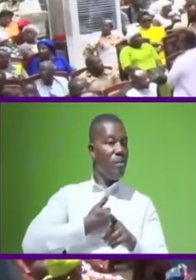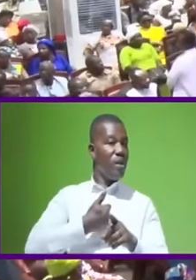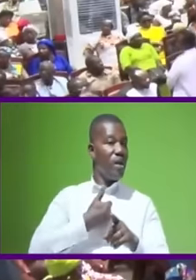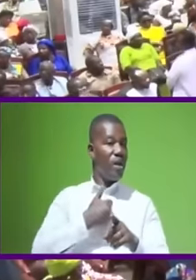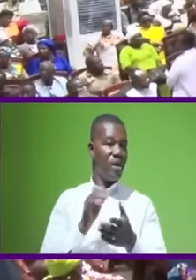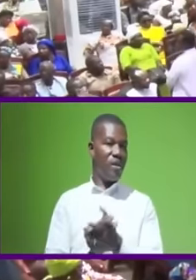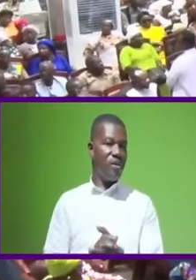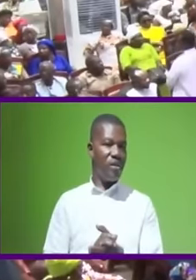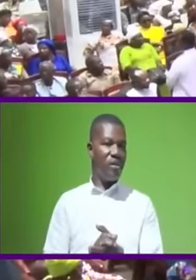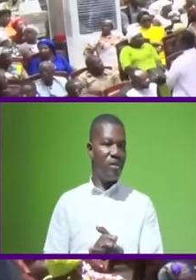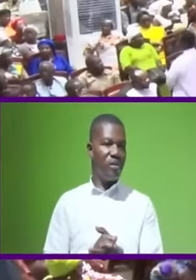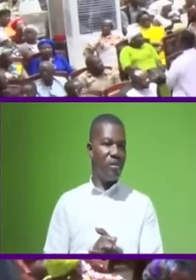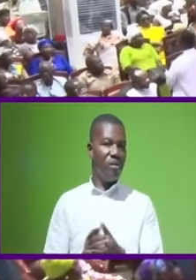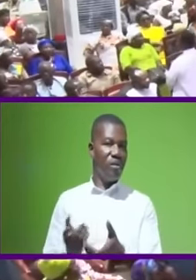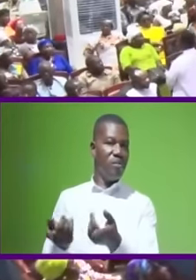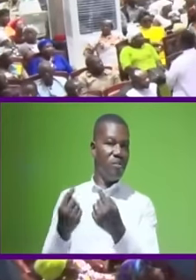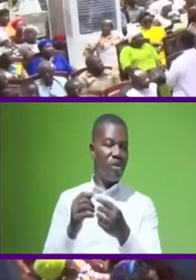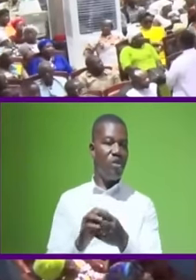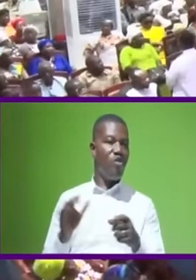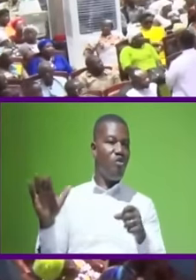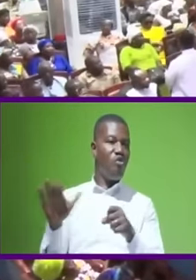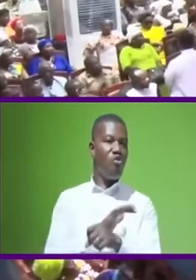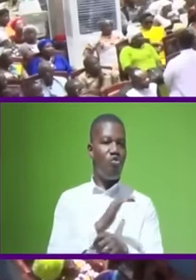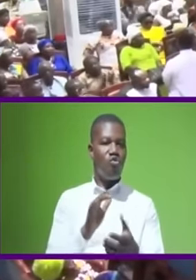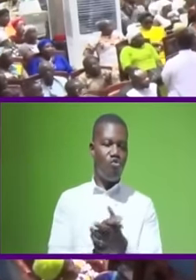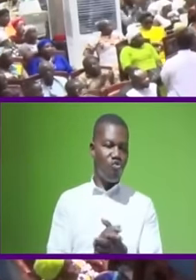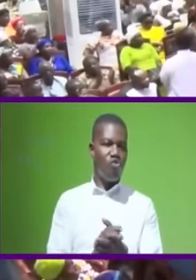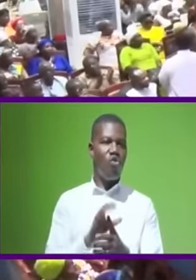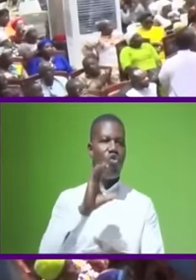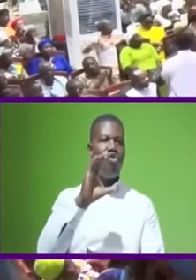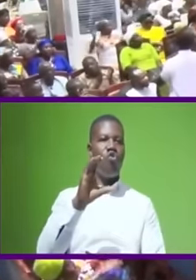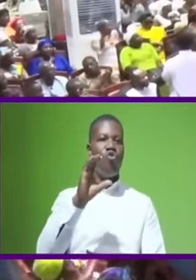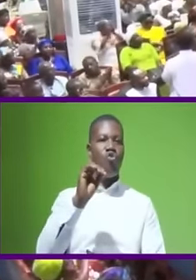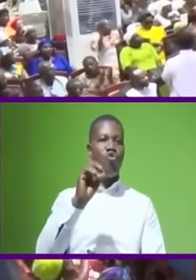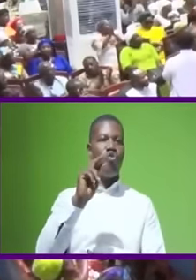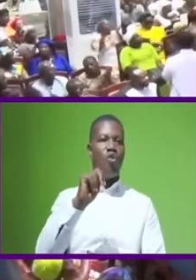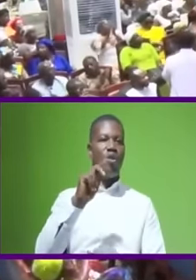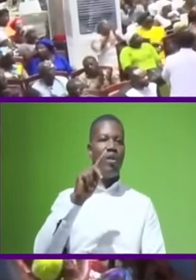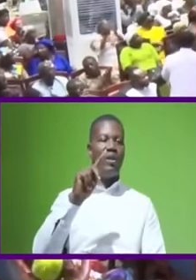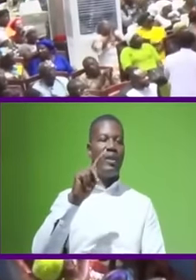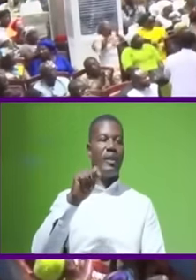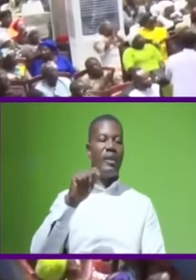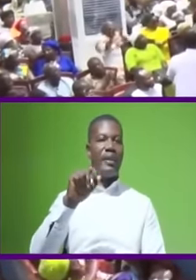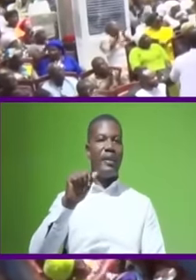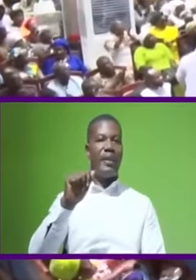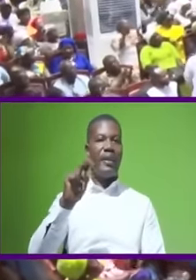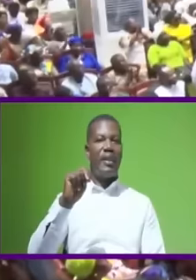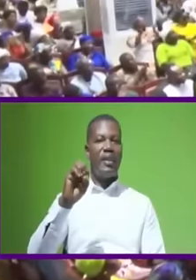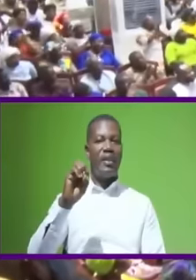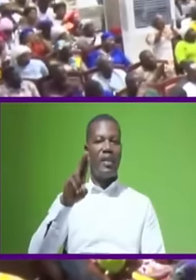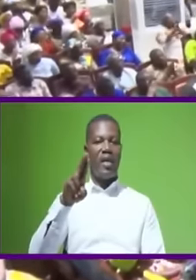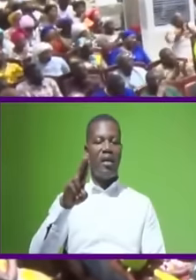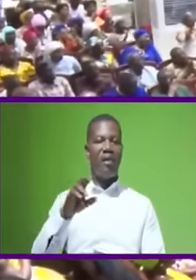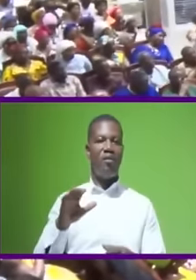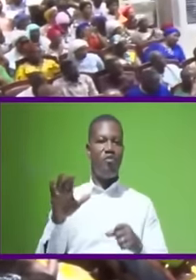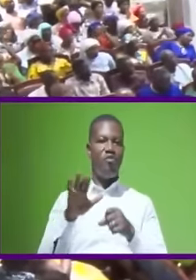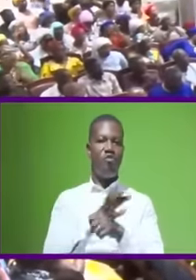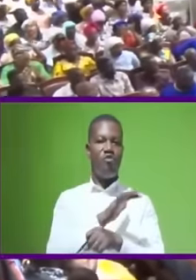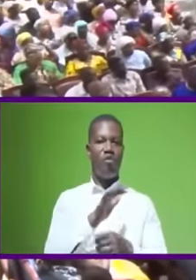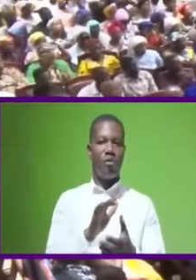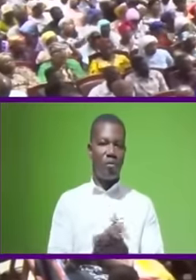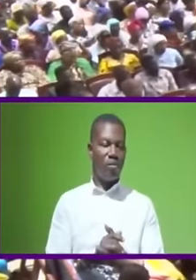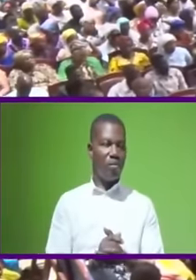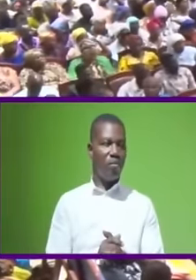dear container, ma. But I imported this, a full container load of it. Amen.